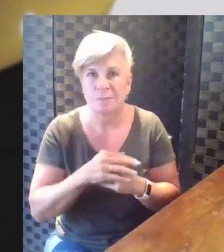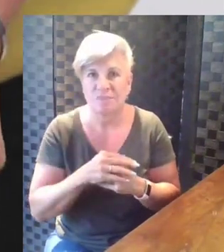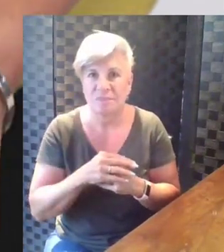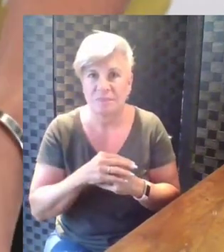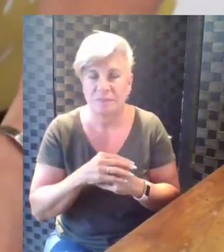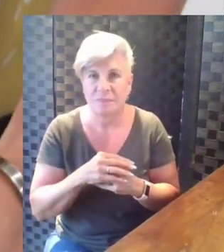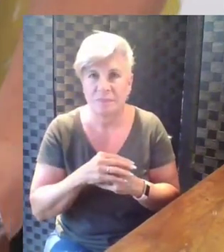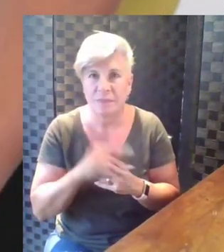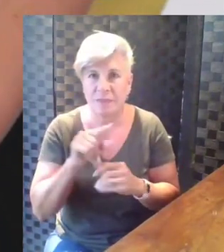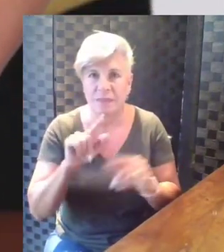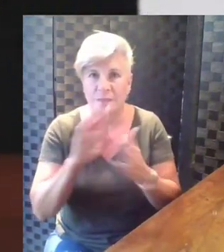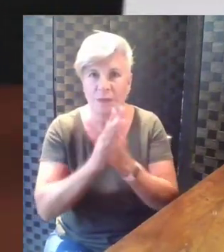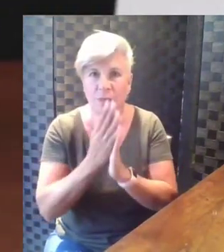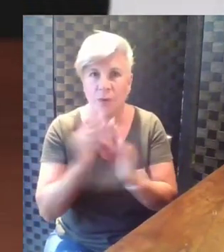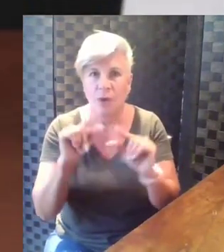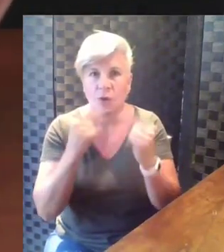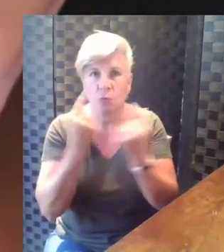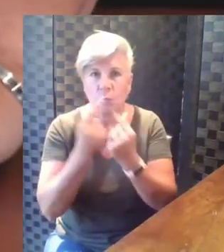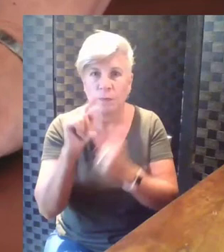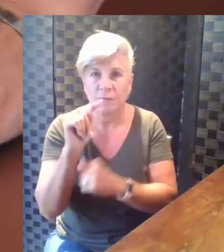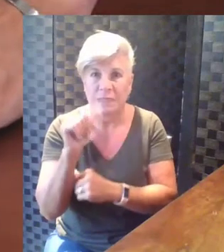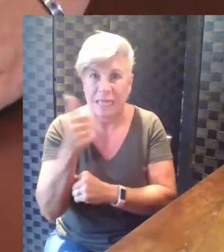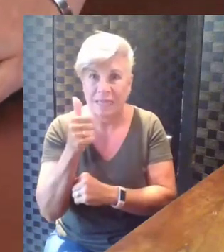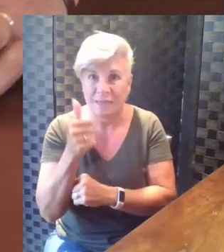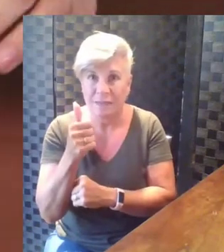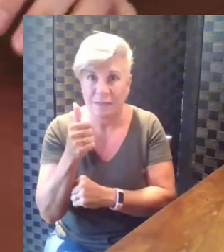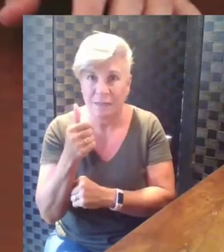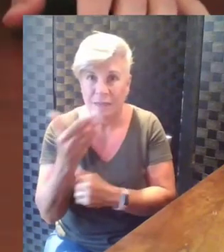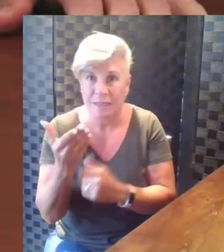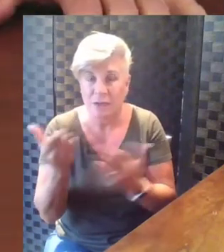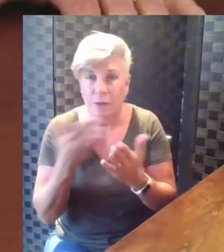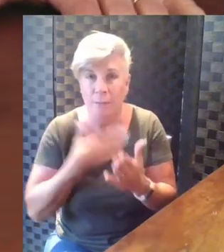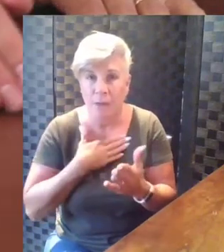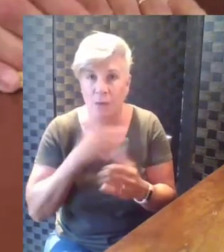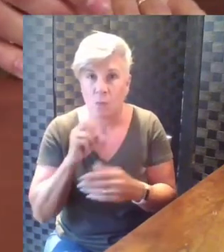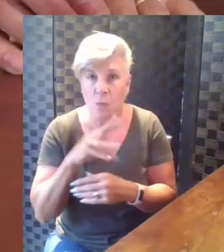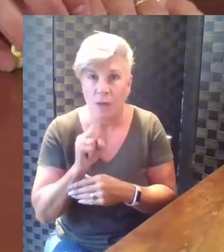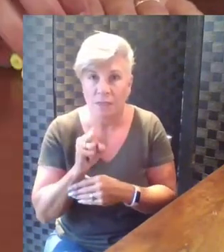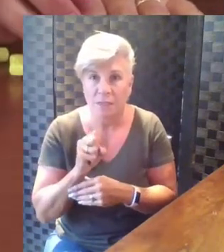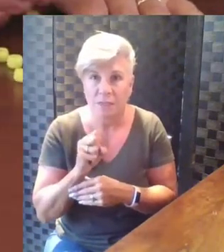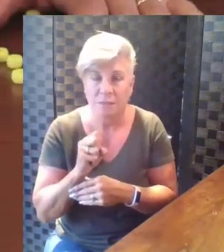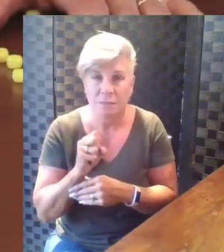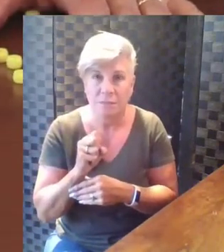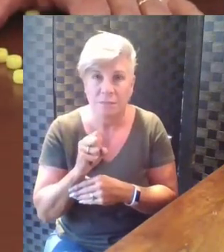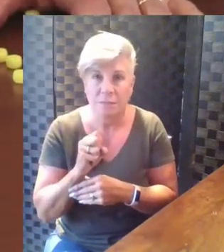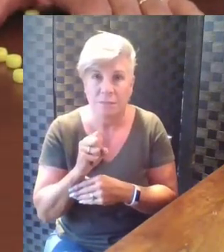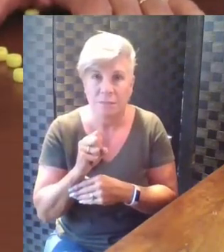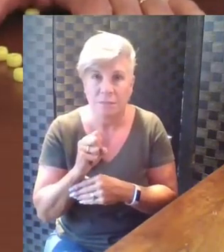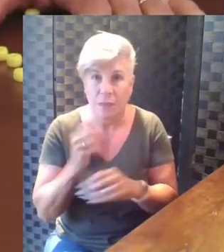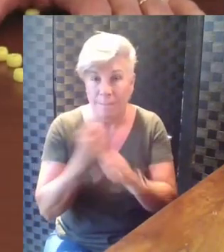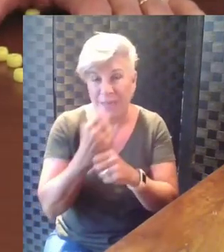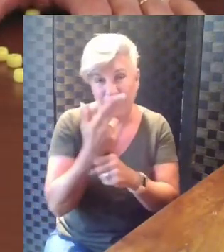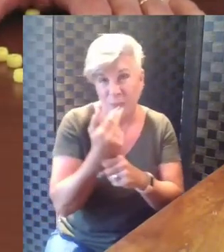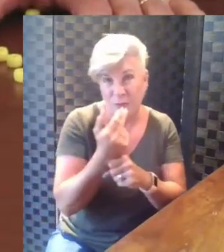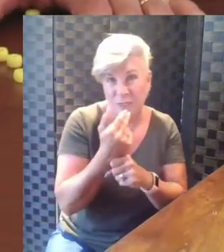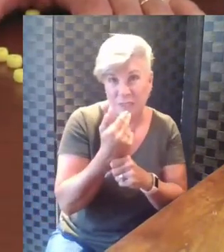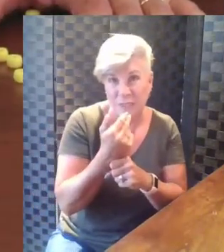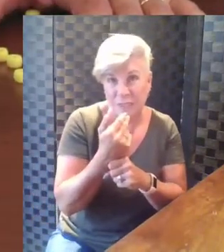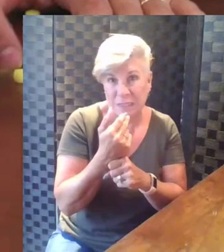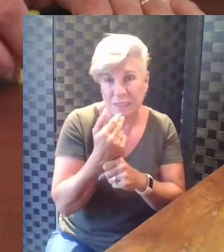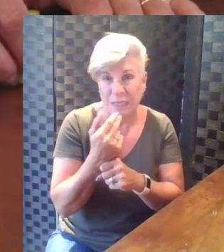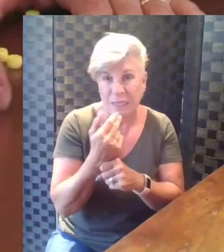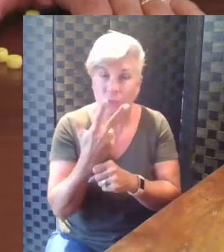off. And this becomes a group of 10, and here are my ones. So if I wanted to build the number 13, a group of